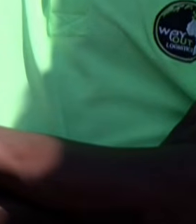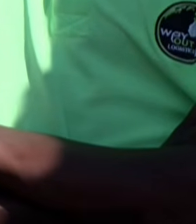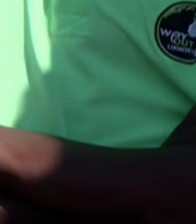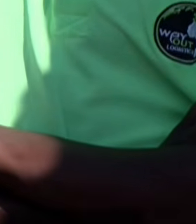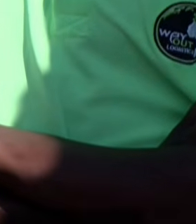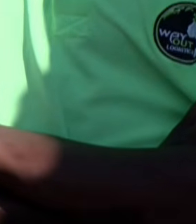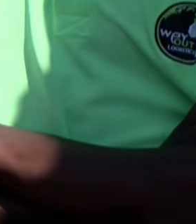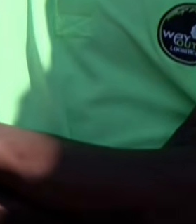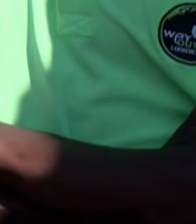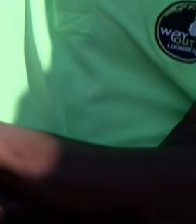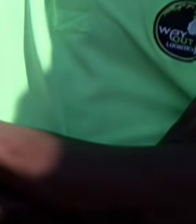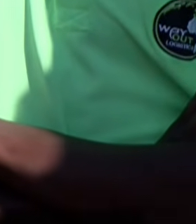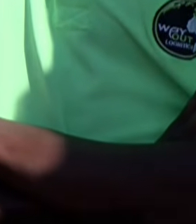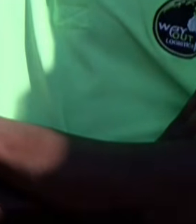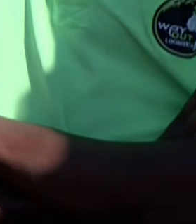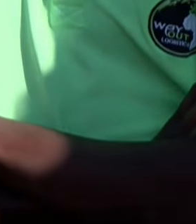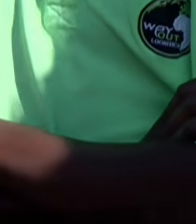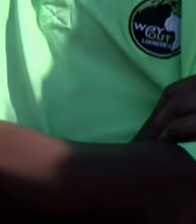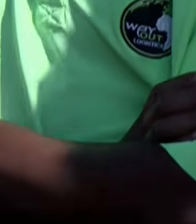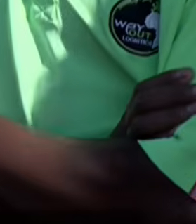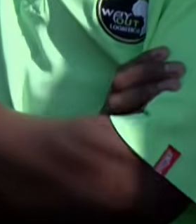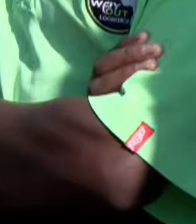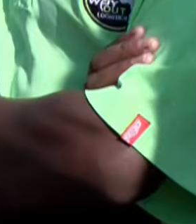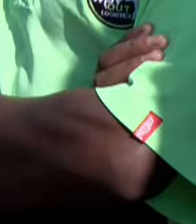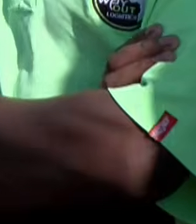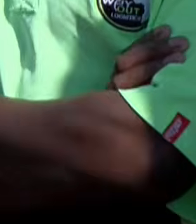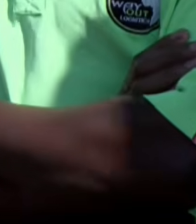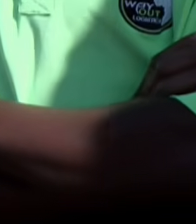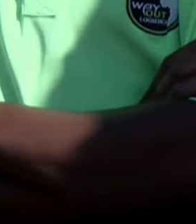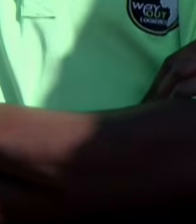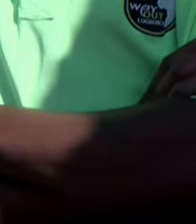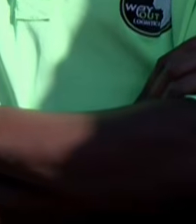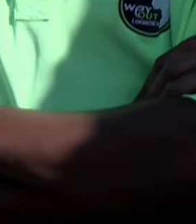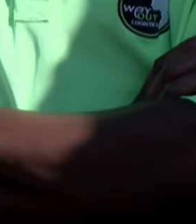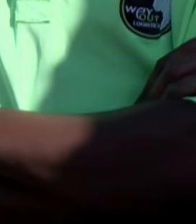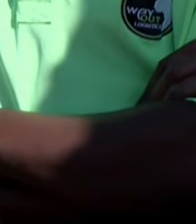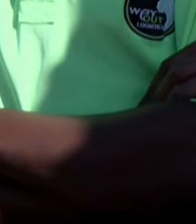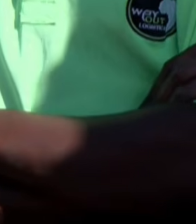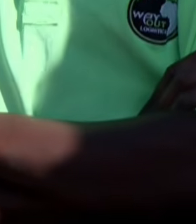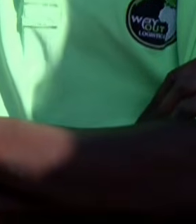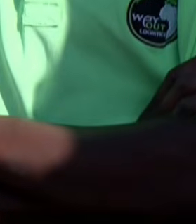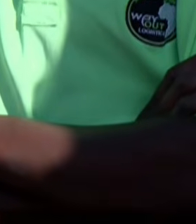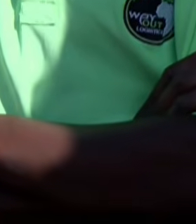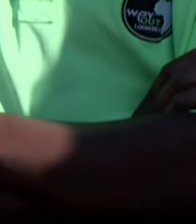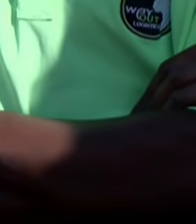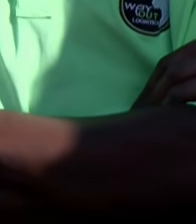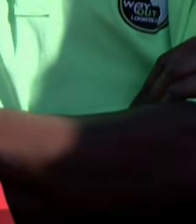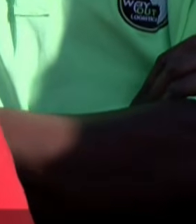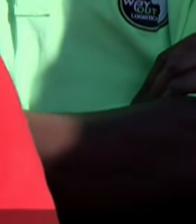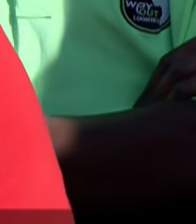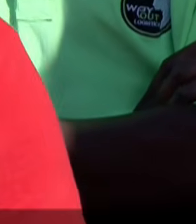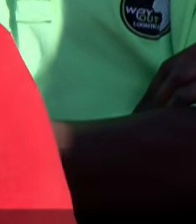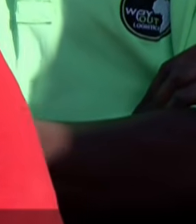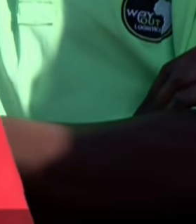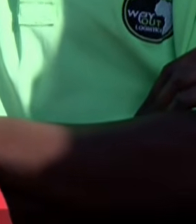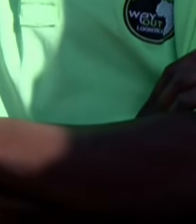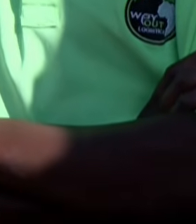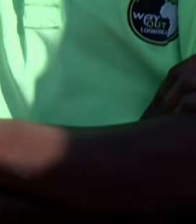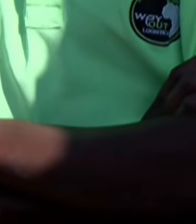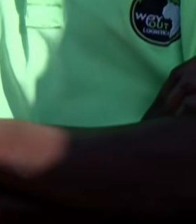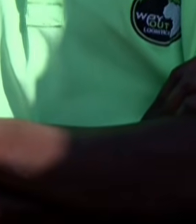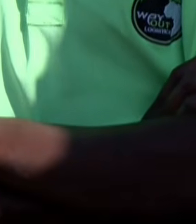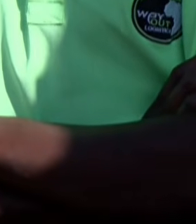but they are saying that at some point they would have to take their buckets to Tembisa. That is where they normally